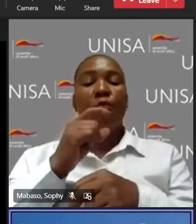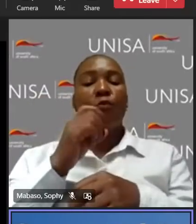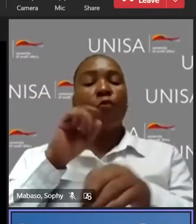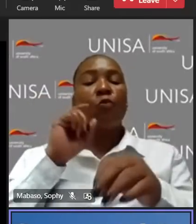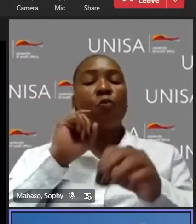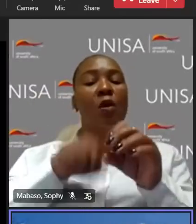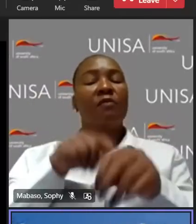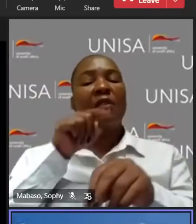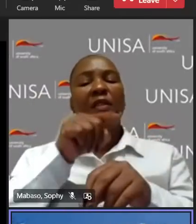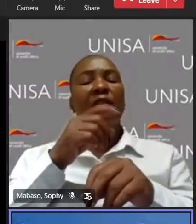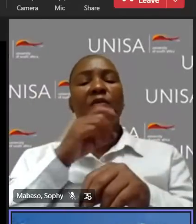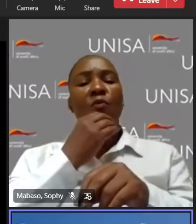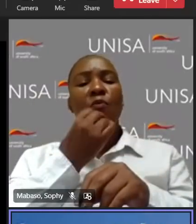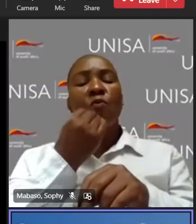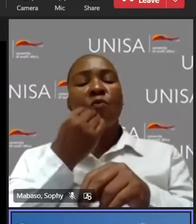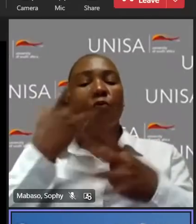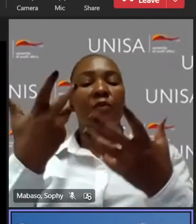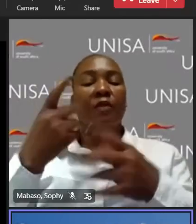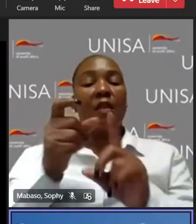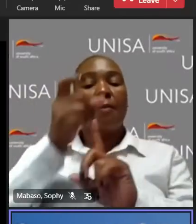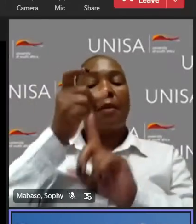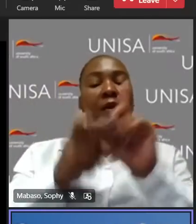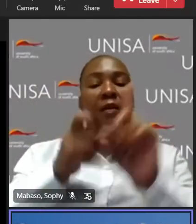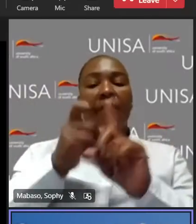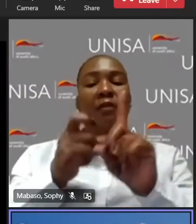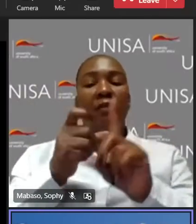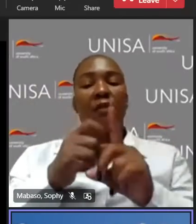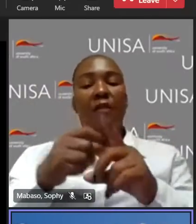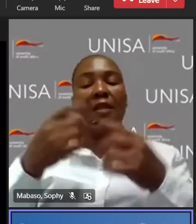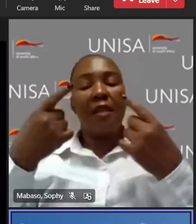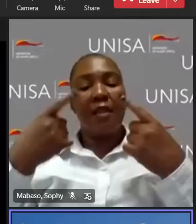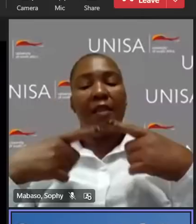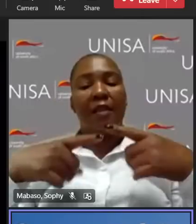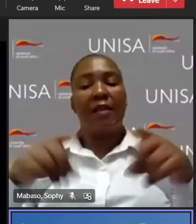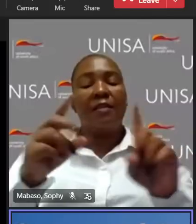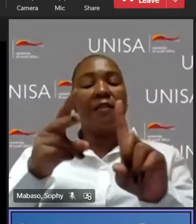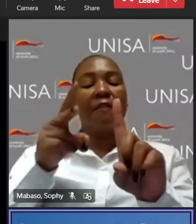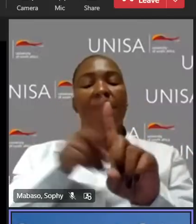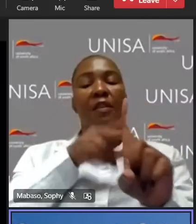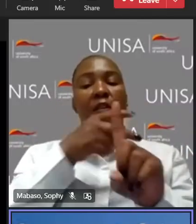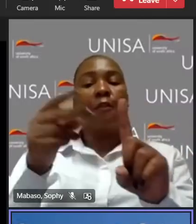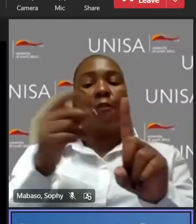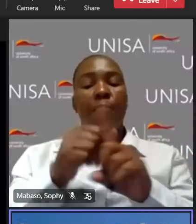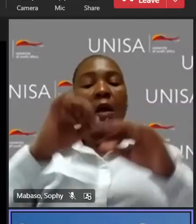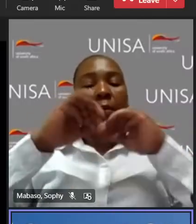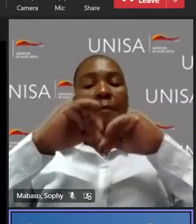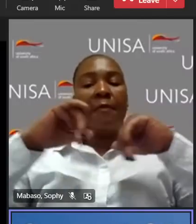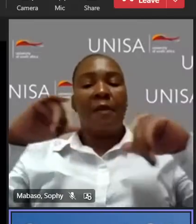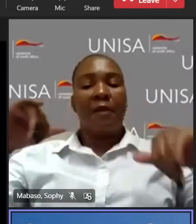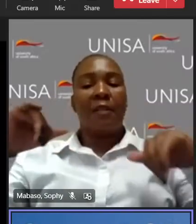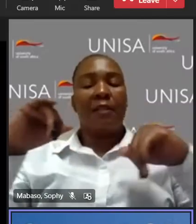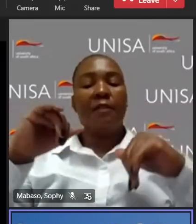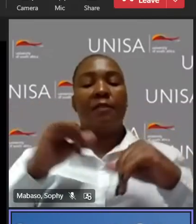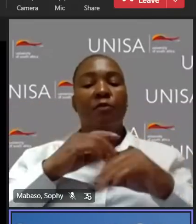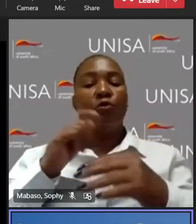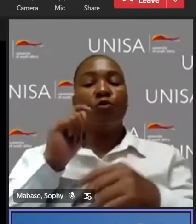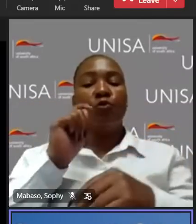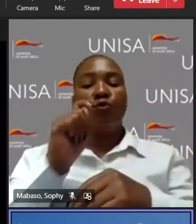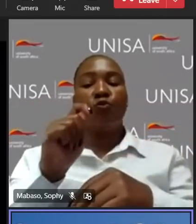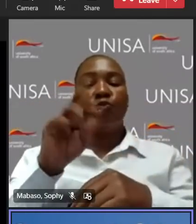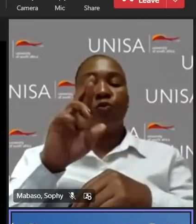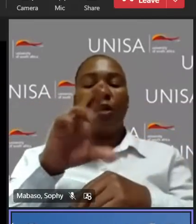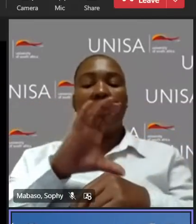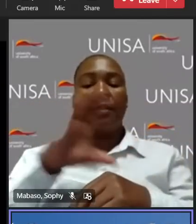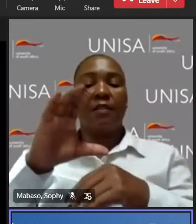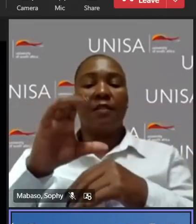for the bursary? It's a person that's declared a victim of apartheid by the Truth and Reconciliation